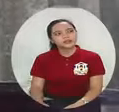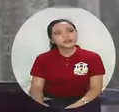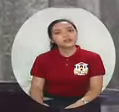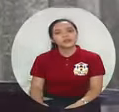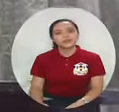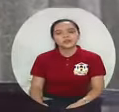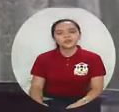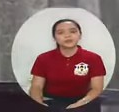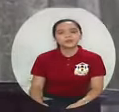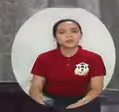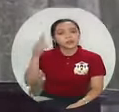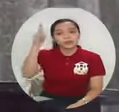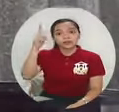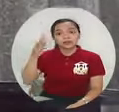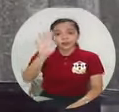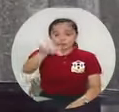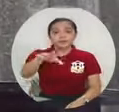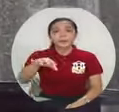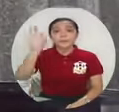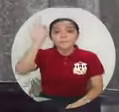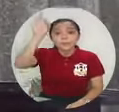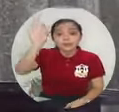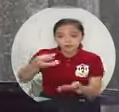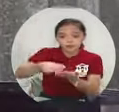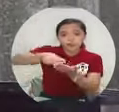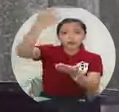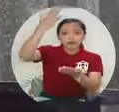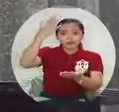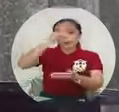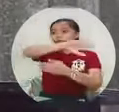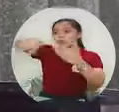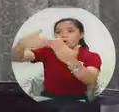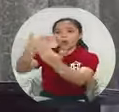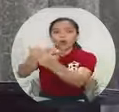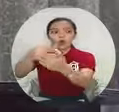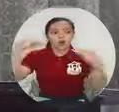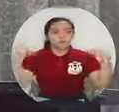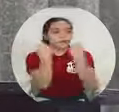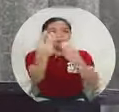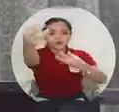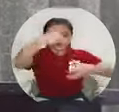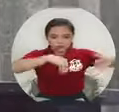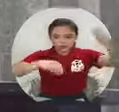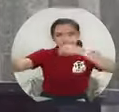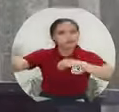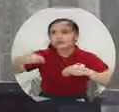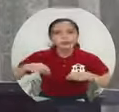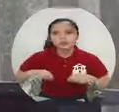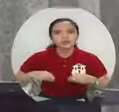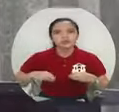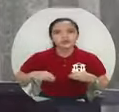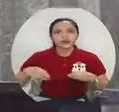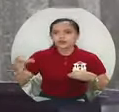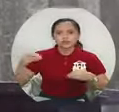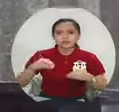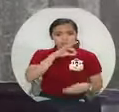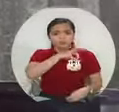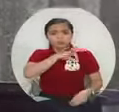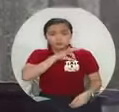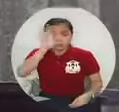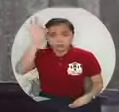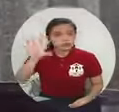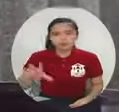not claim the first fruit. Our people know about it. We were able to have all these